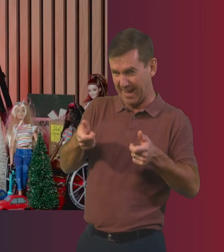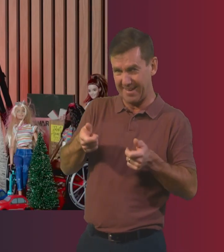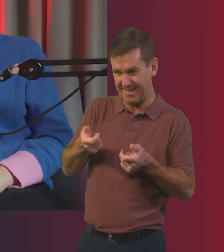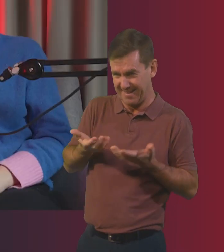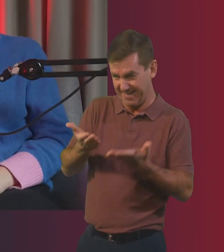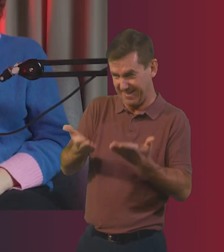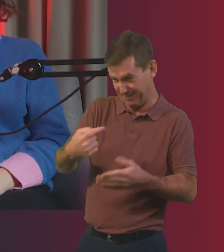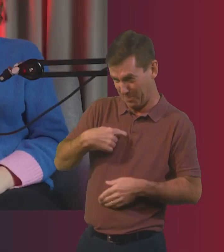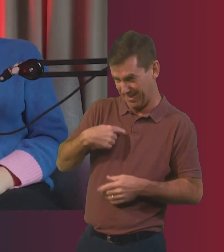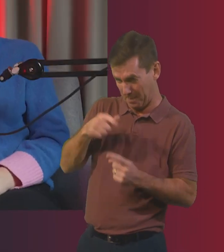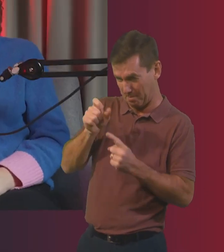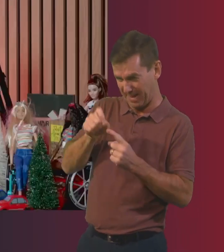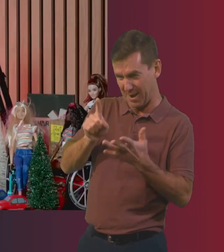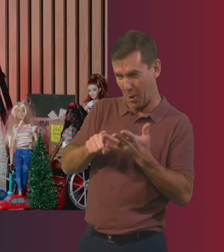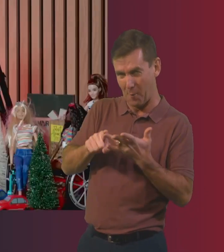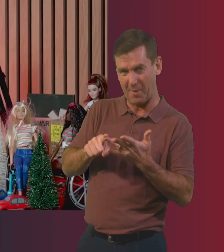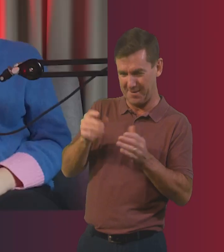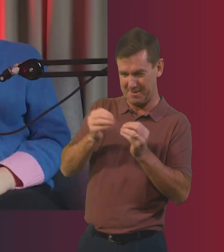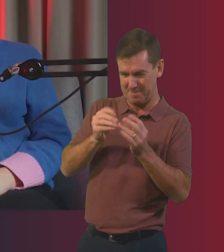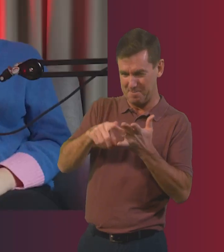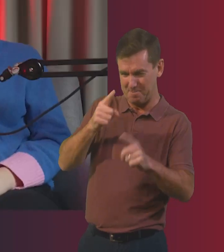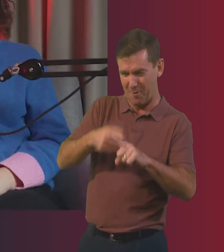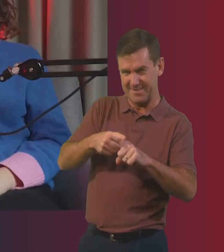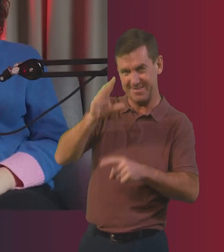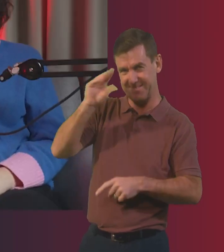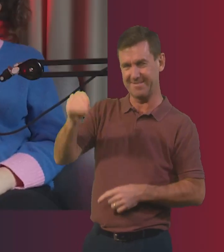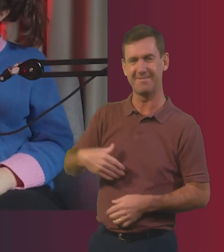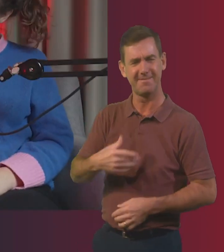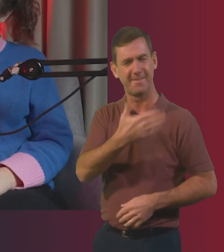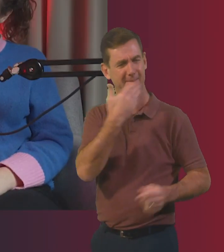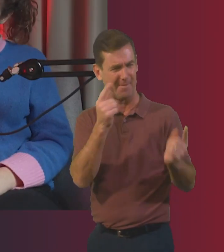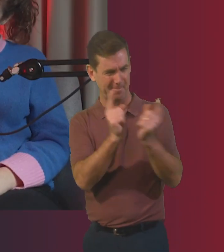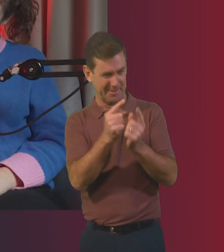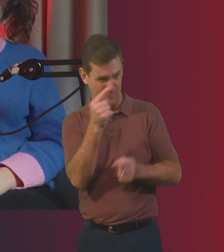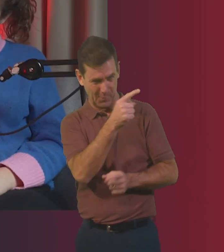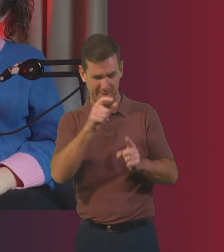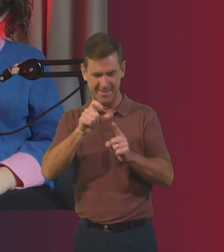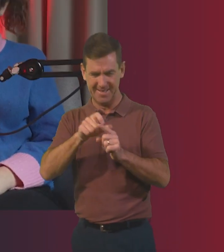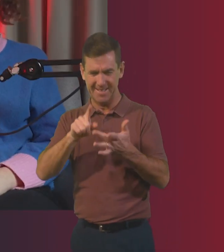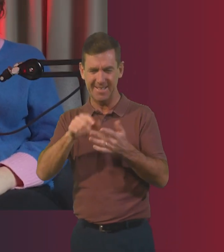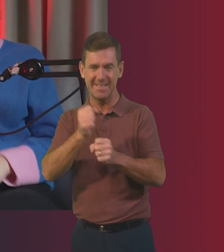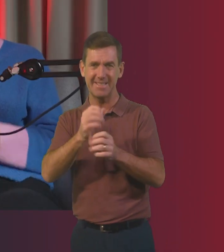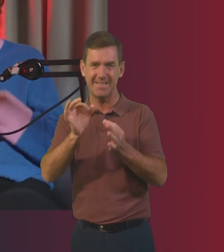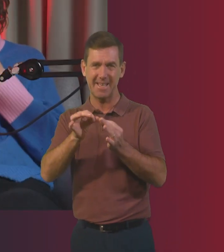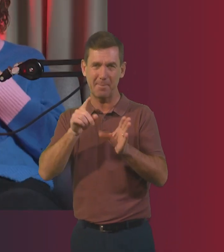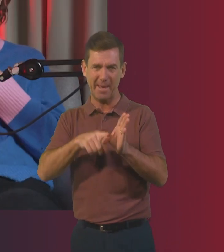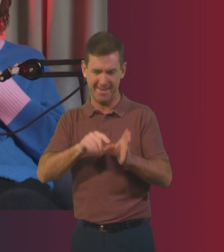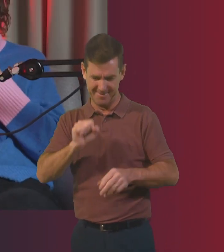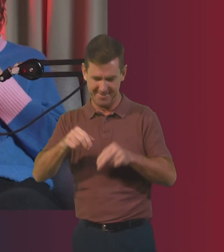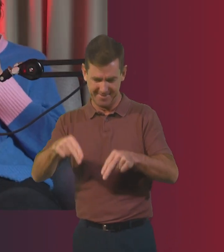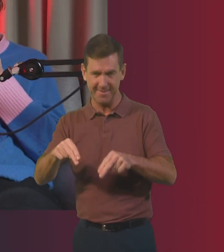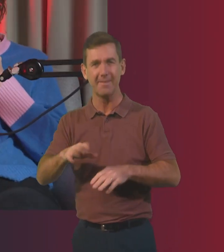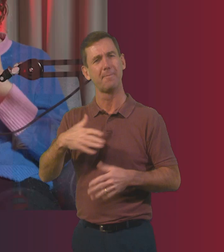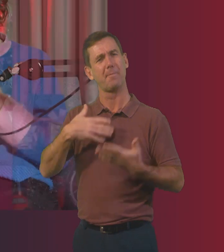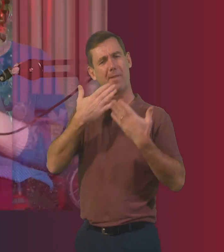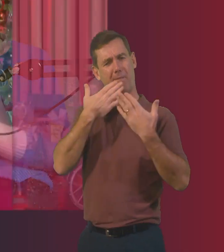address. Likewise. Okay. So lovely to meet you. And Digby. Thank you for having me. And sorry, I should say us. Thank you